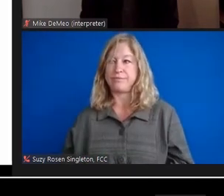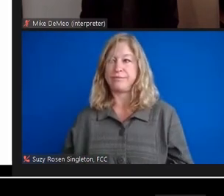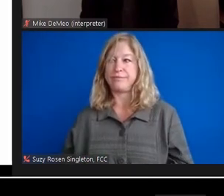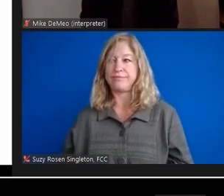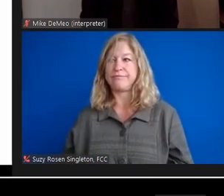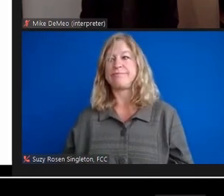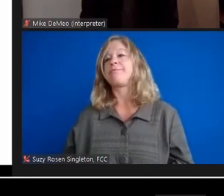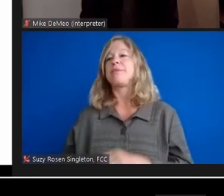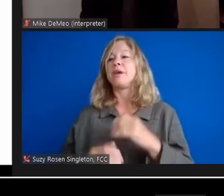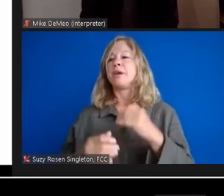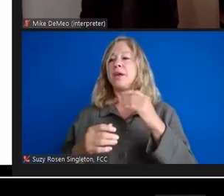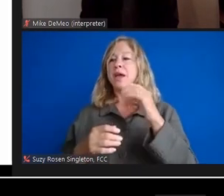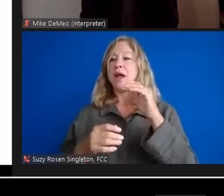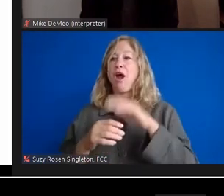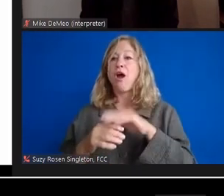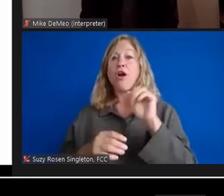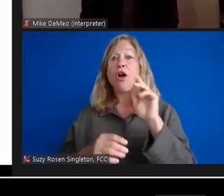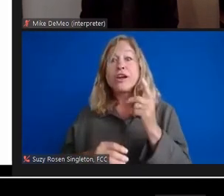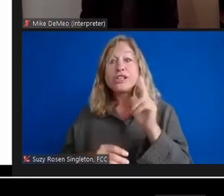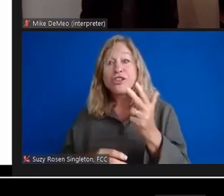www.fcc.gov/RTT.